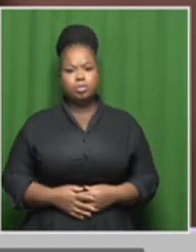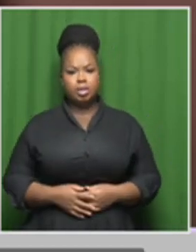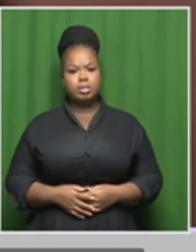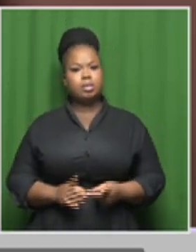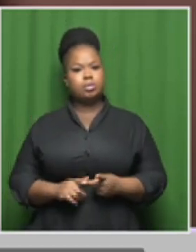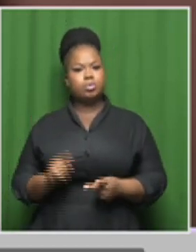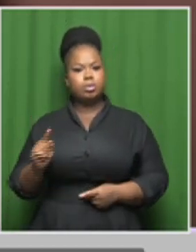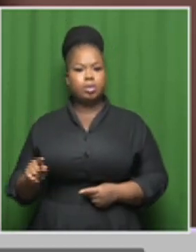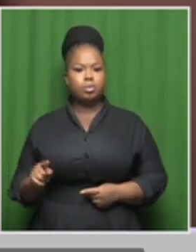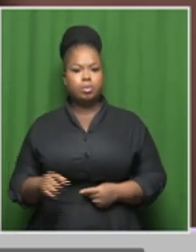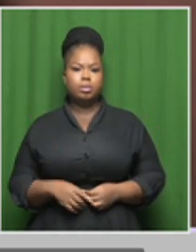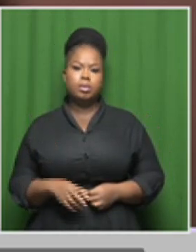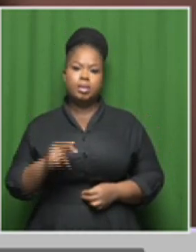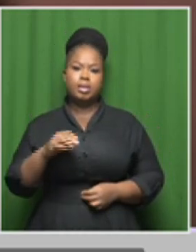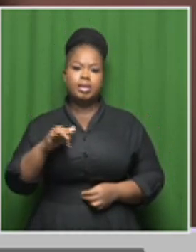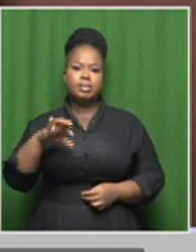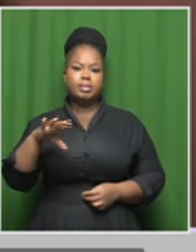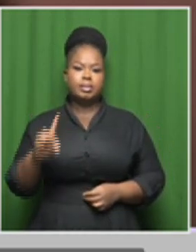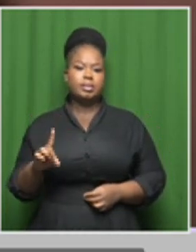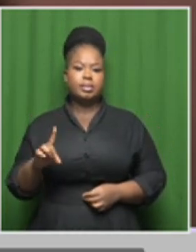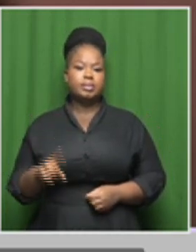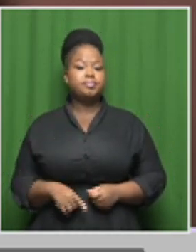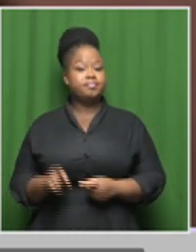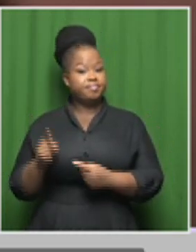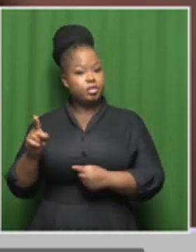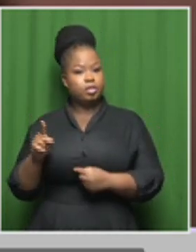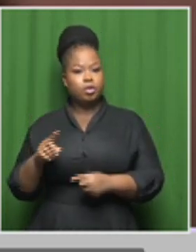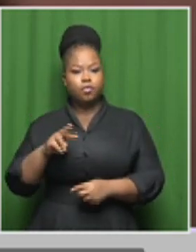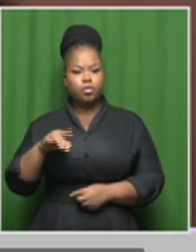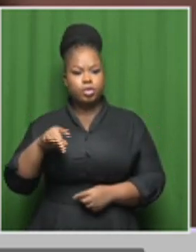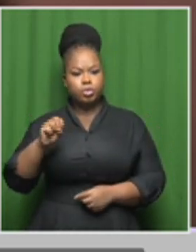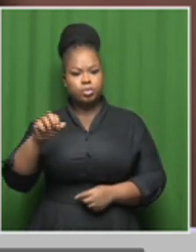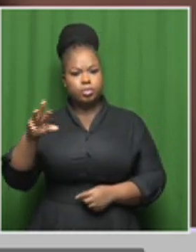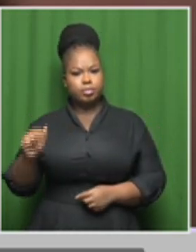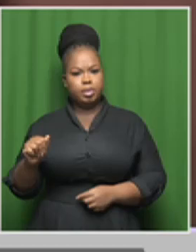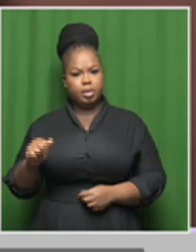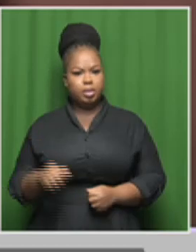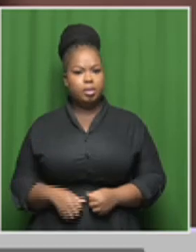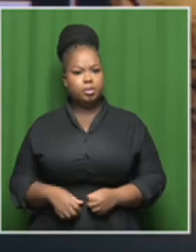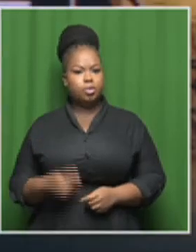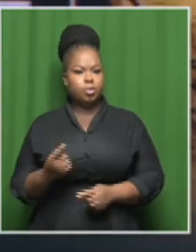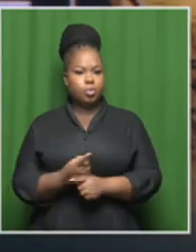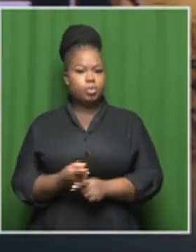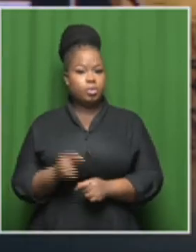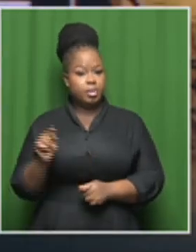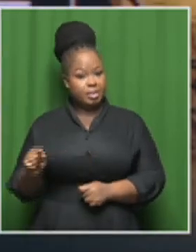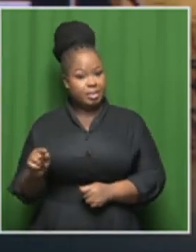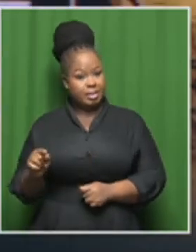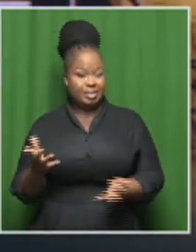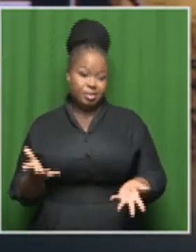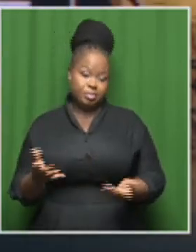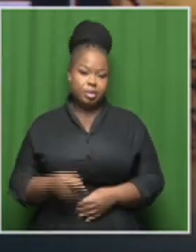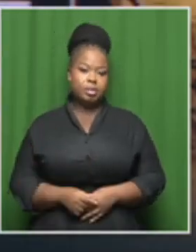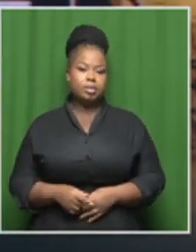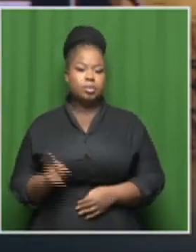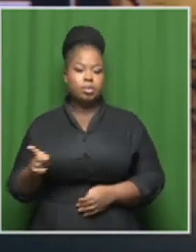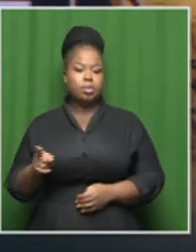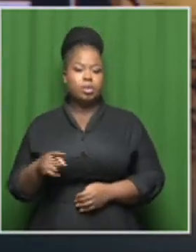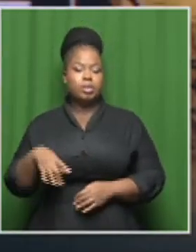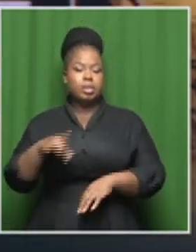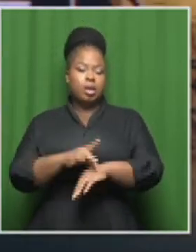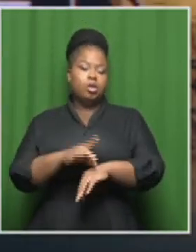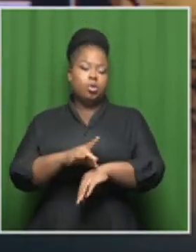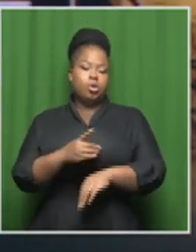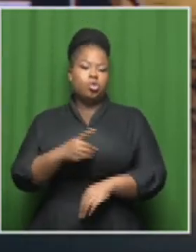Medical Officer Doctor Vuyiswa Kumalo joining us from the National Institute for Communicable Diseases. He's a medical officer there, just